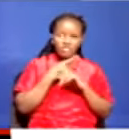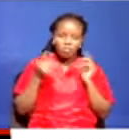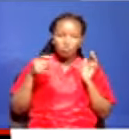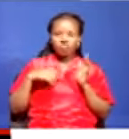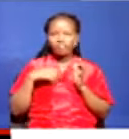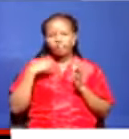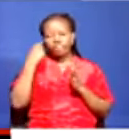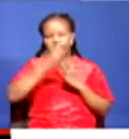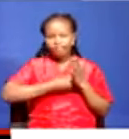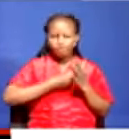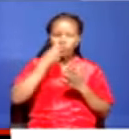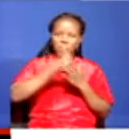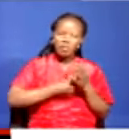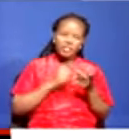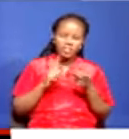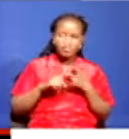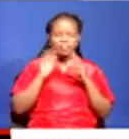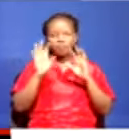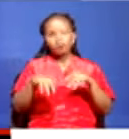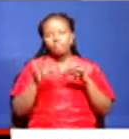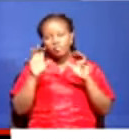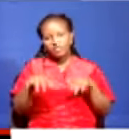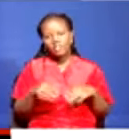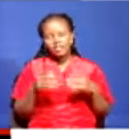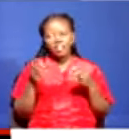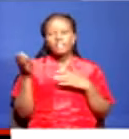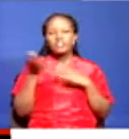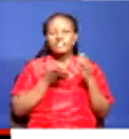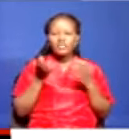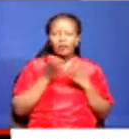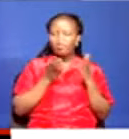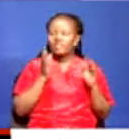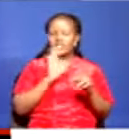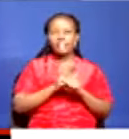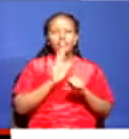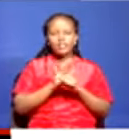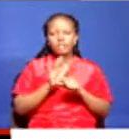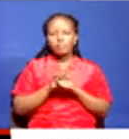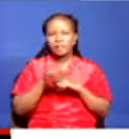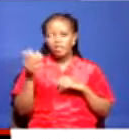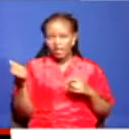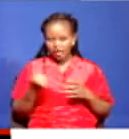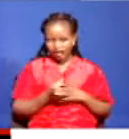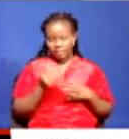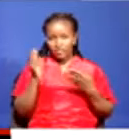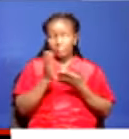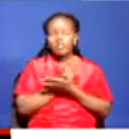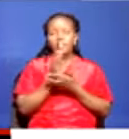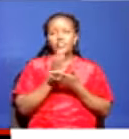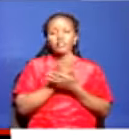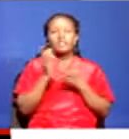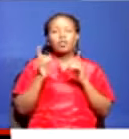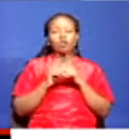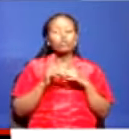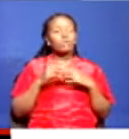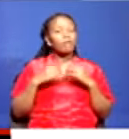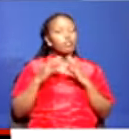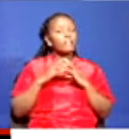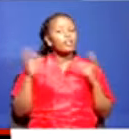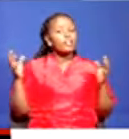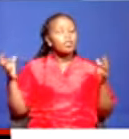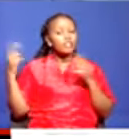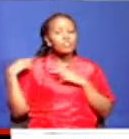manufacturing, agriculture, services, and so forth. The sector also plays a very key role in